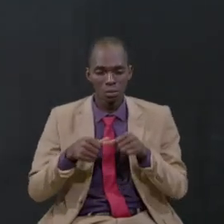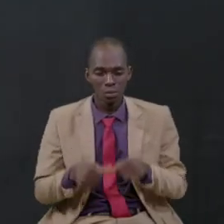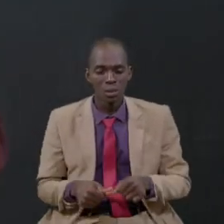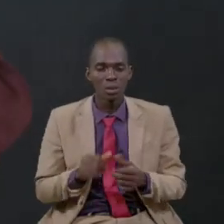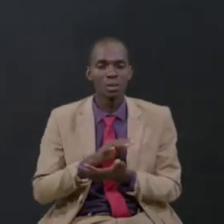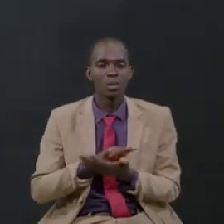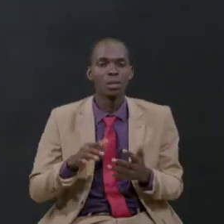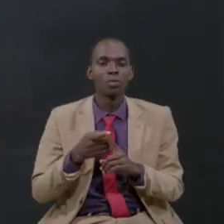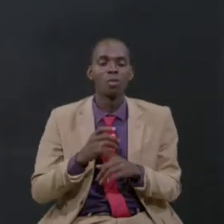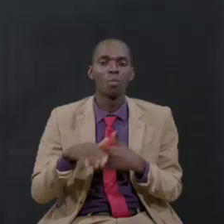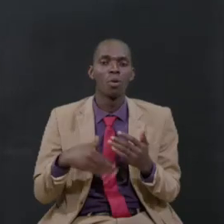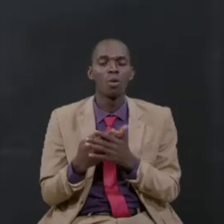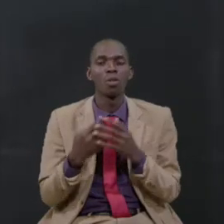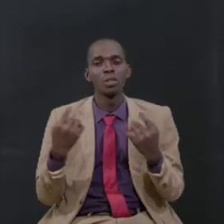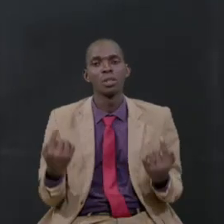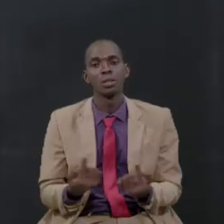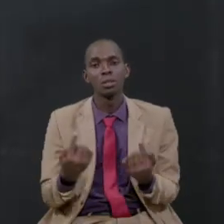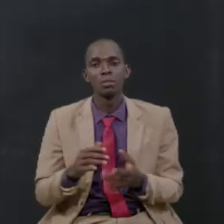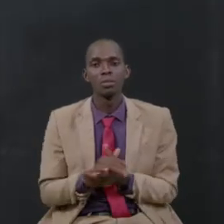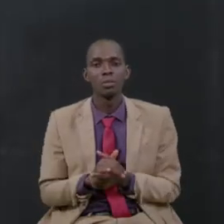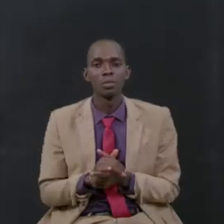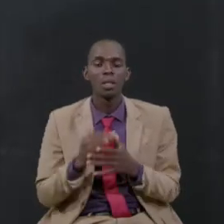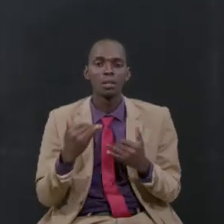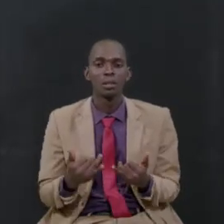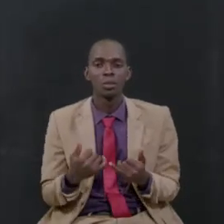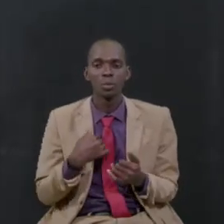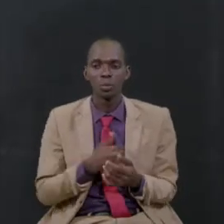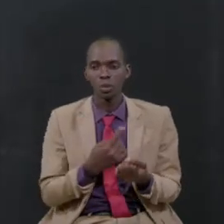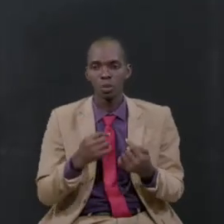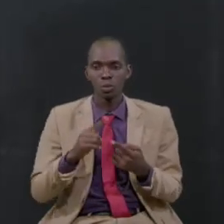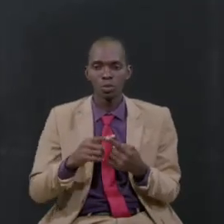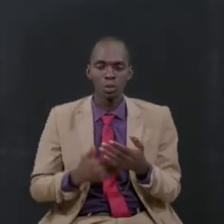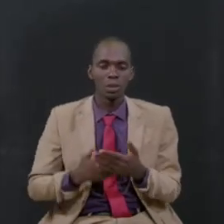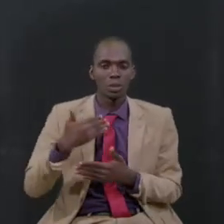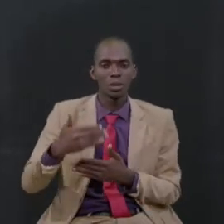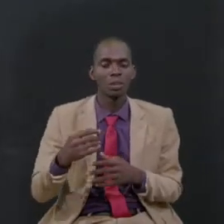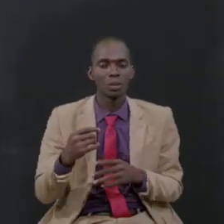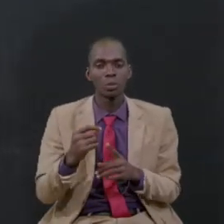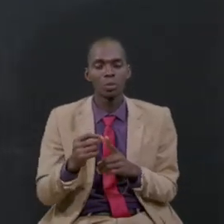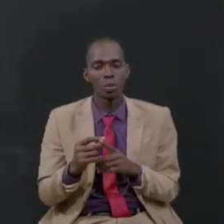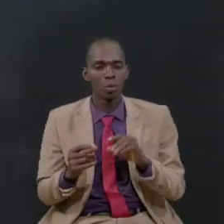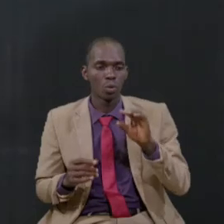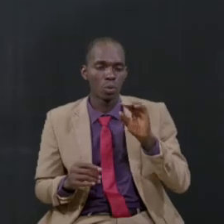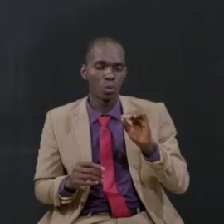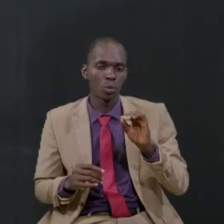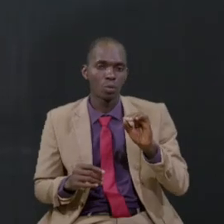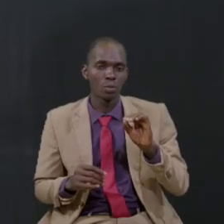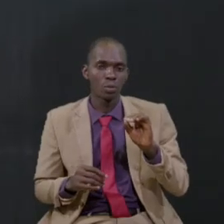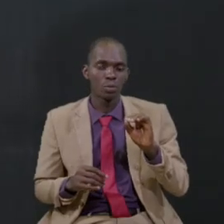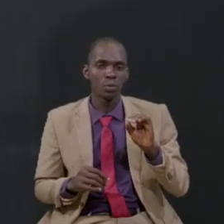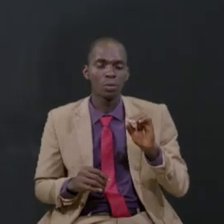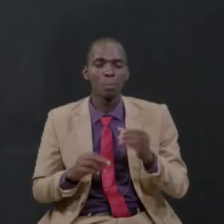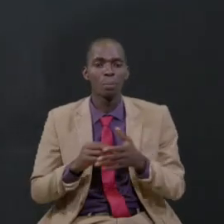sin. Now we come to the next letter, that's O. That's occupy in